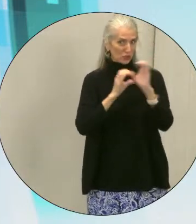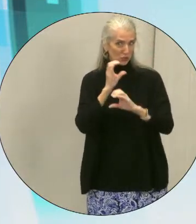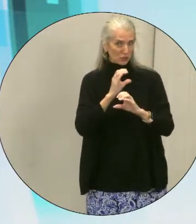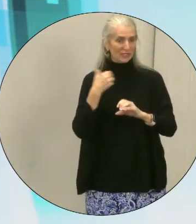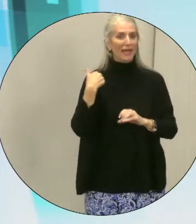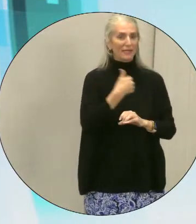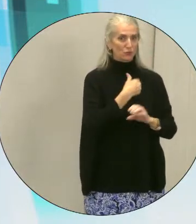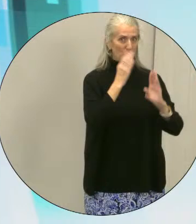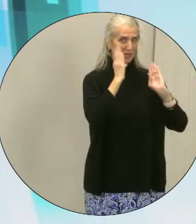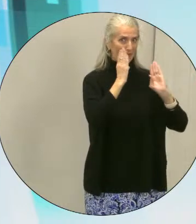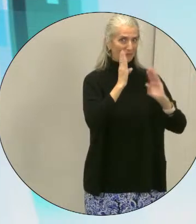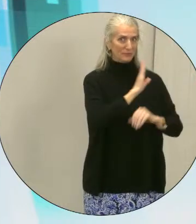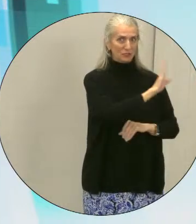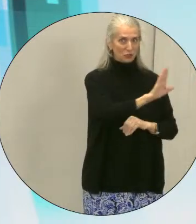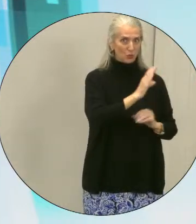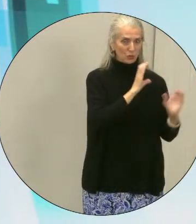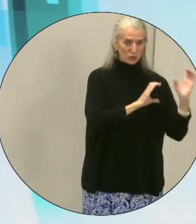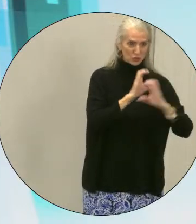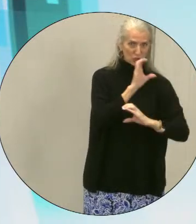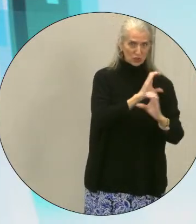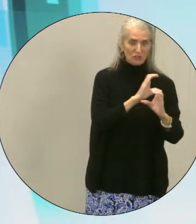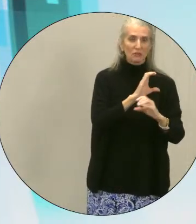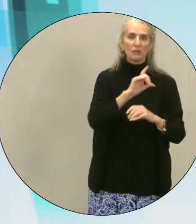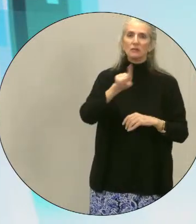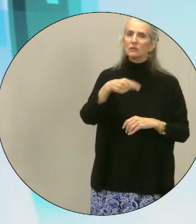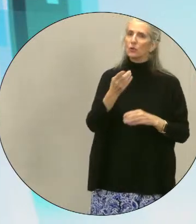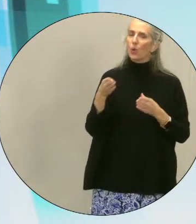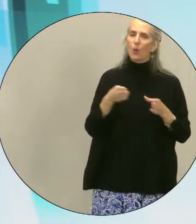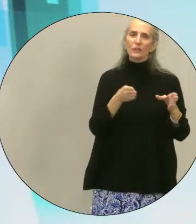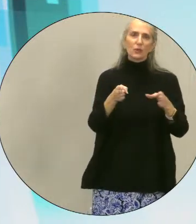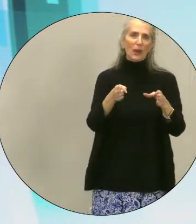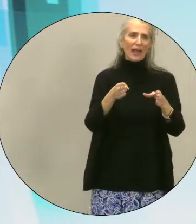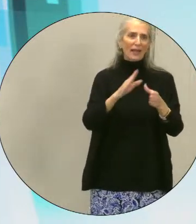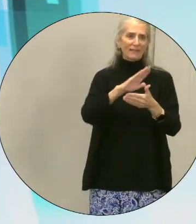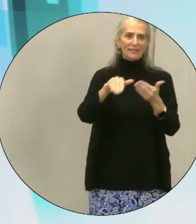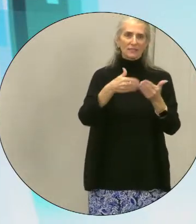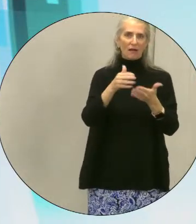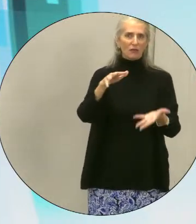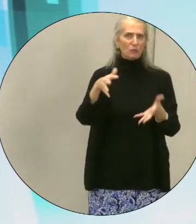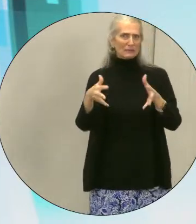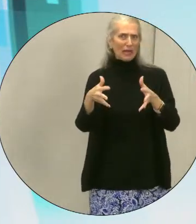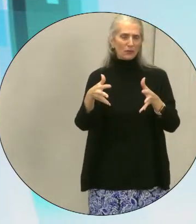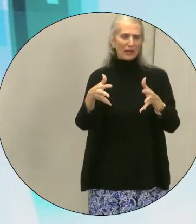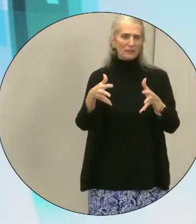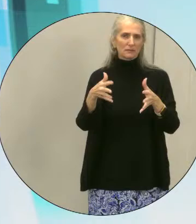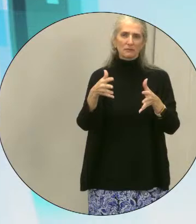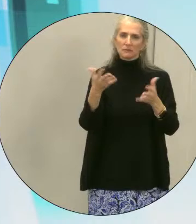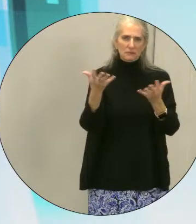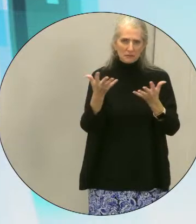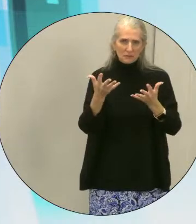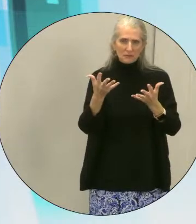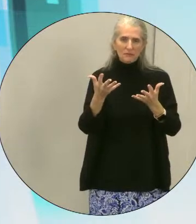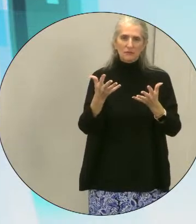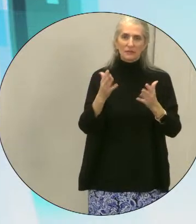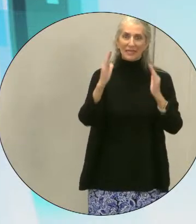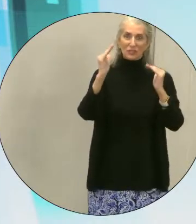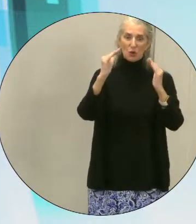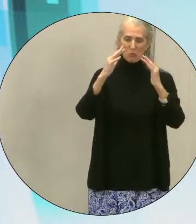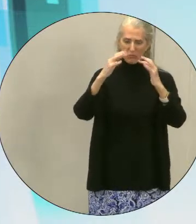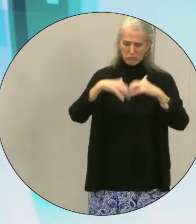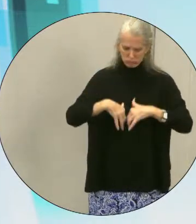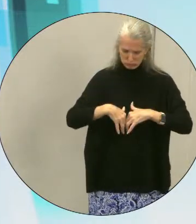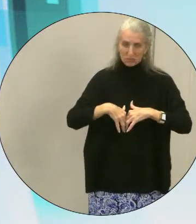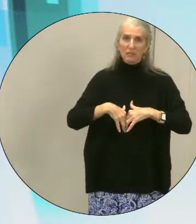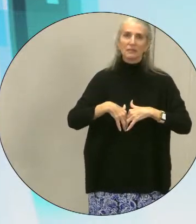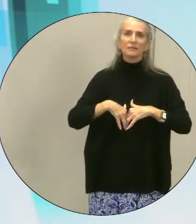to yours. And the only way that this all goes sideways, right, that this hope crashes,